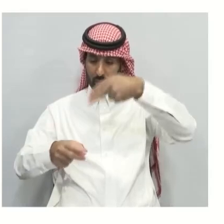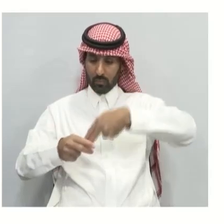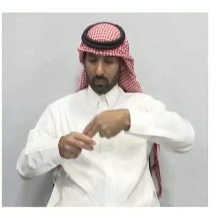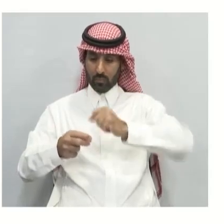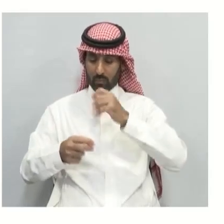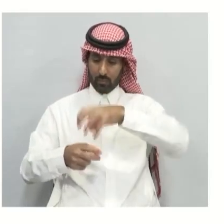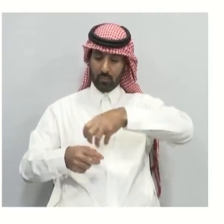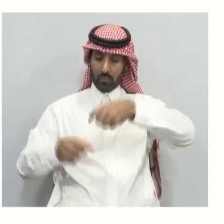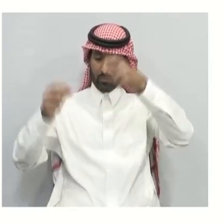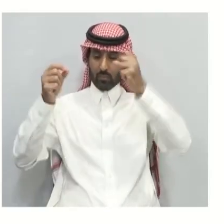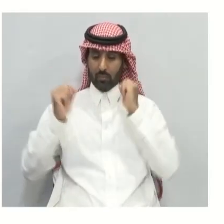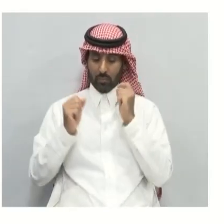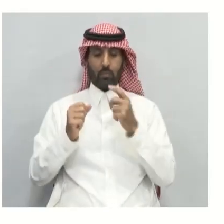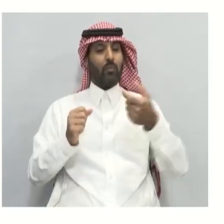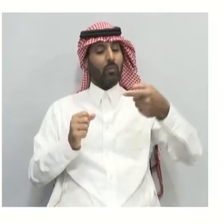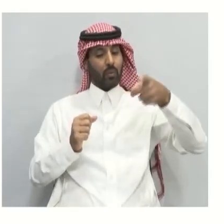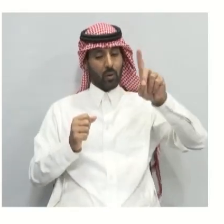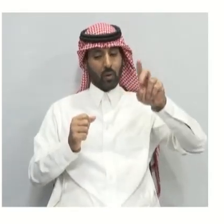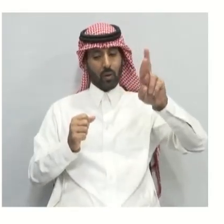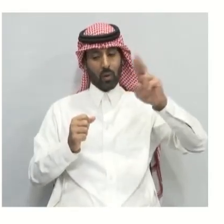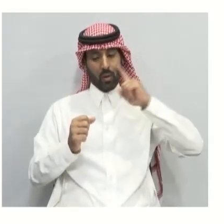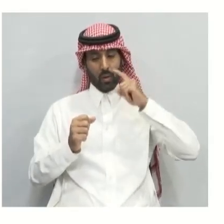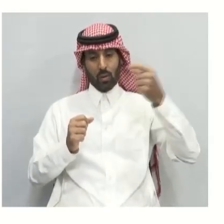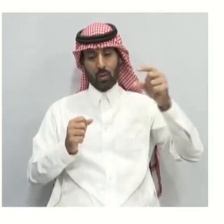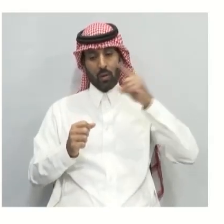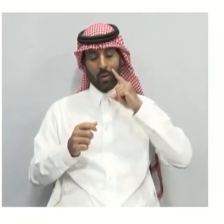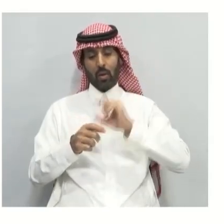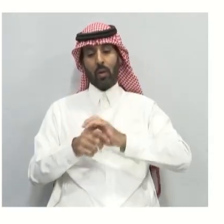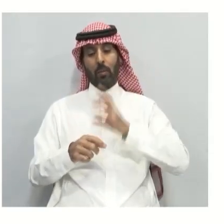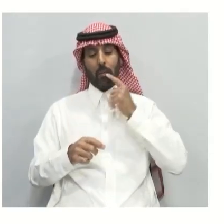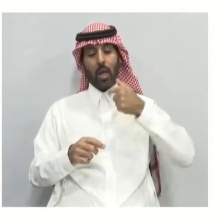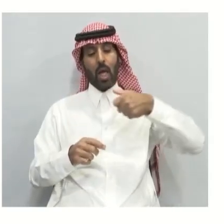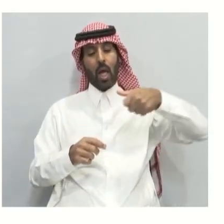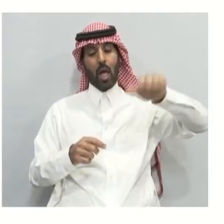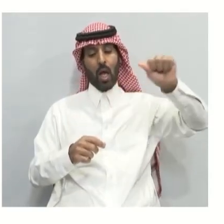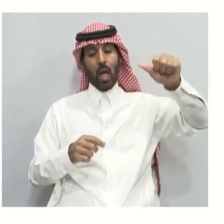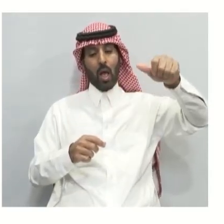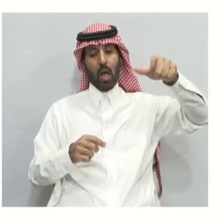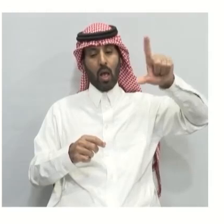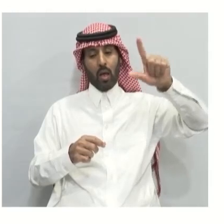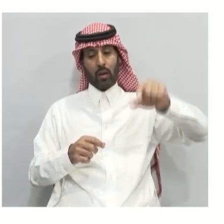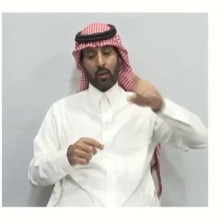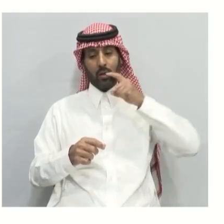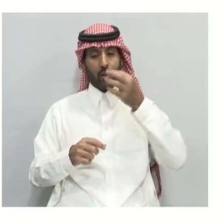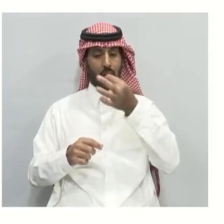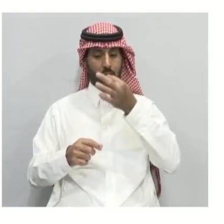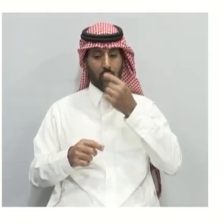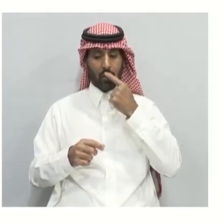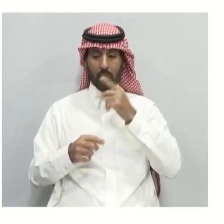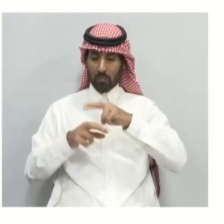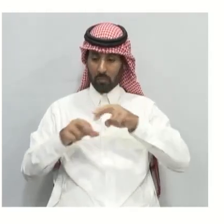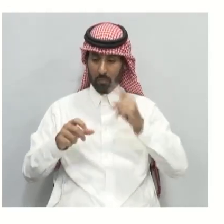discovered. Dr. Alexander Fleming did what to the penicillin? Did he oil